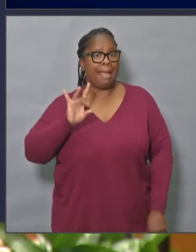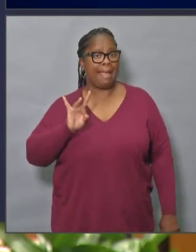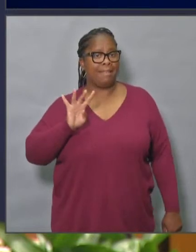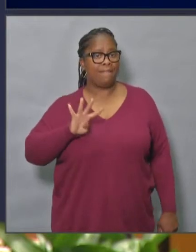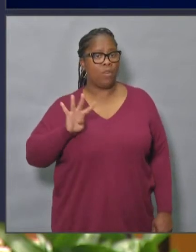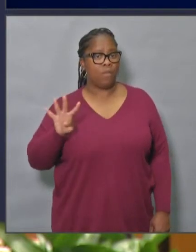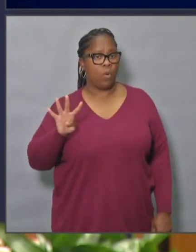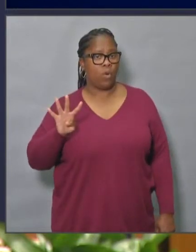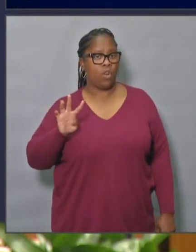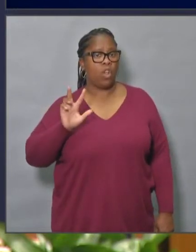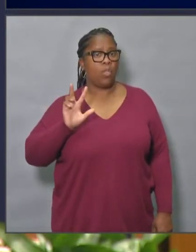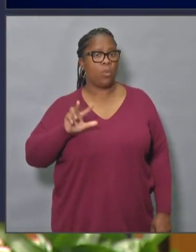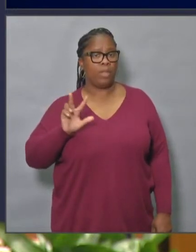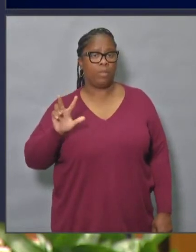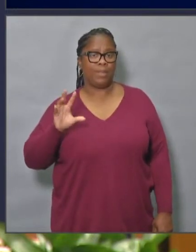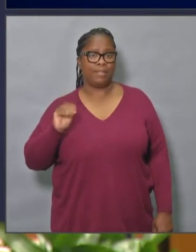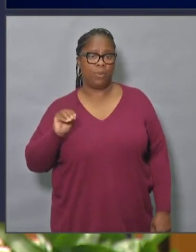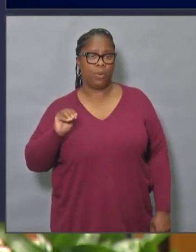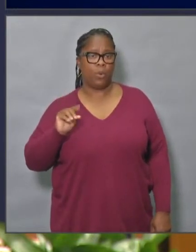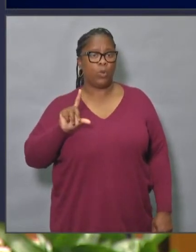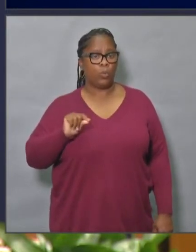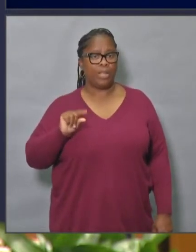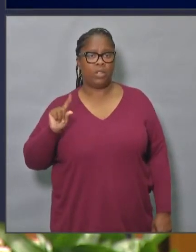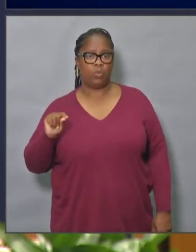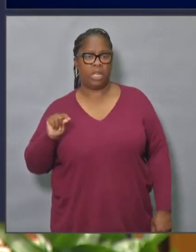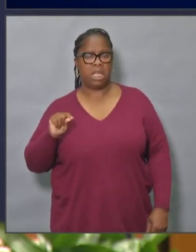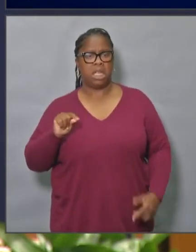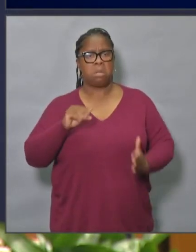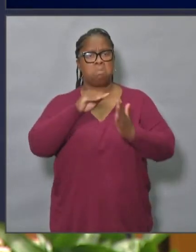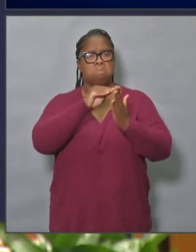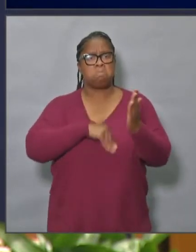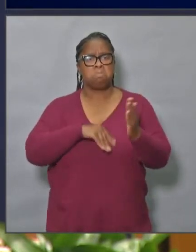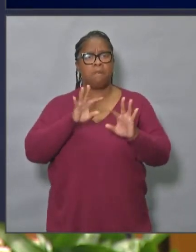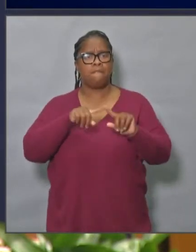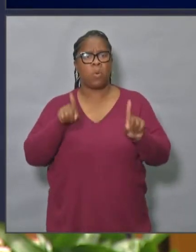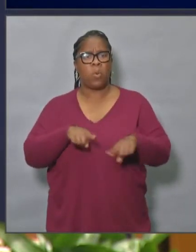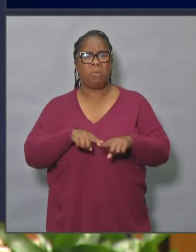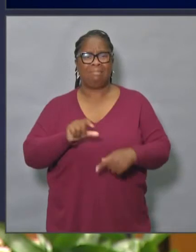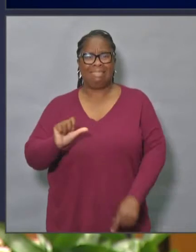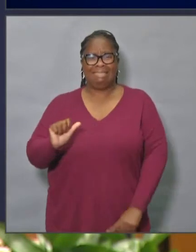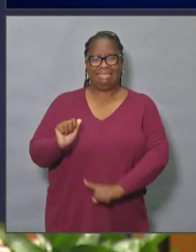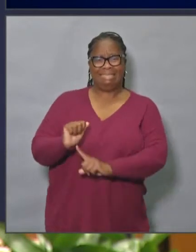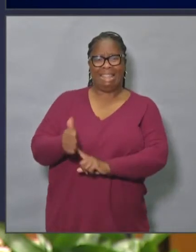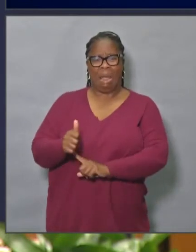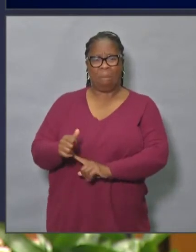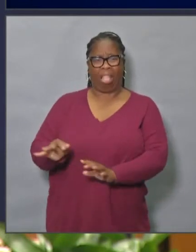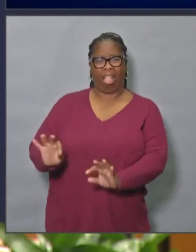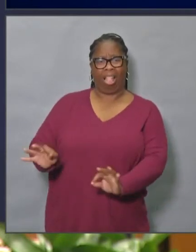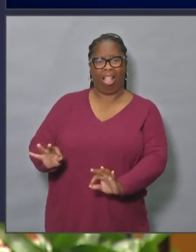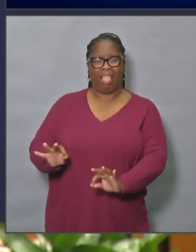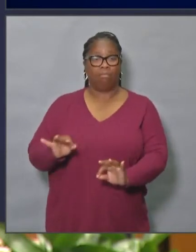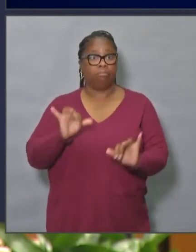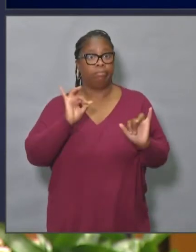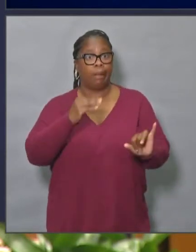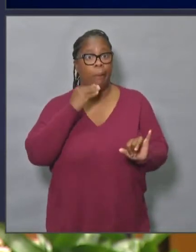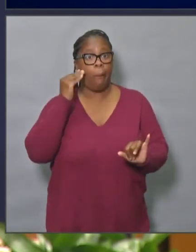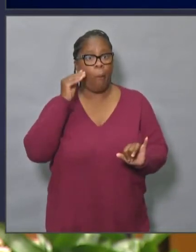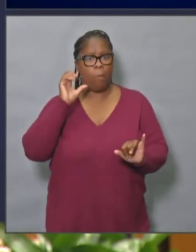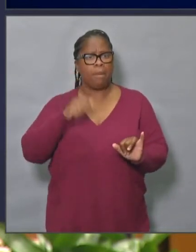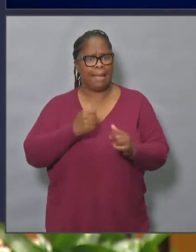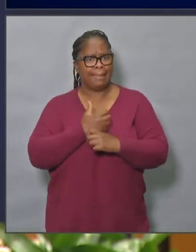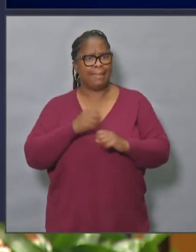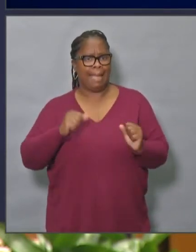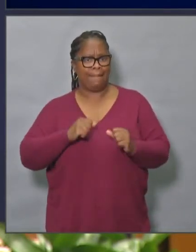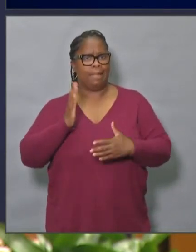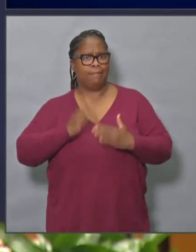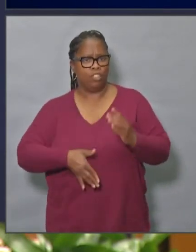1-844-330-2020 to complete your census form. It takes less than 10 minutes and can be completed safely from your home. Now I have the